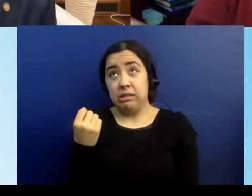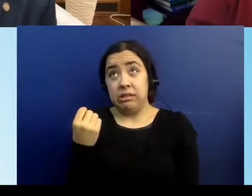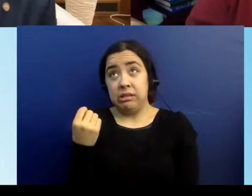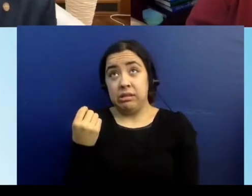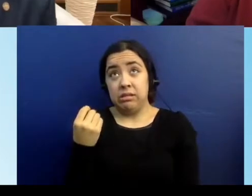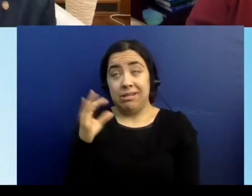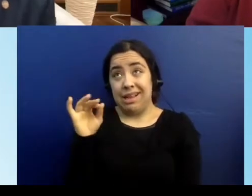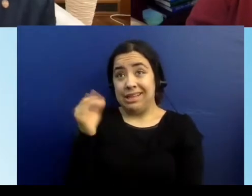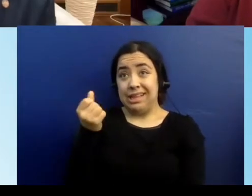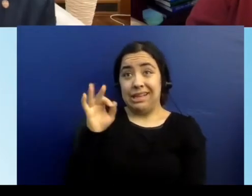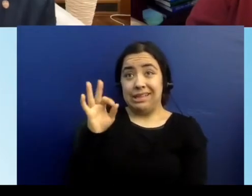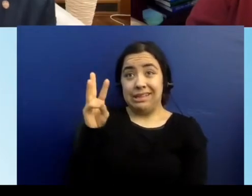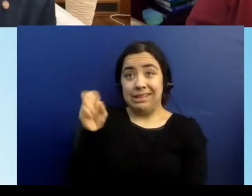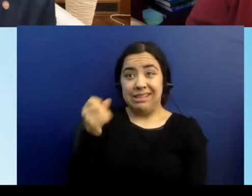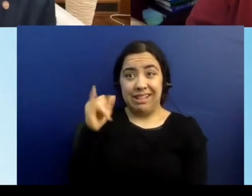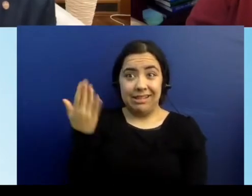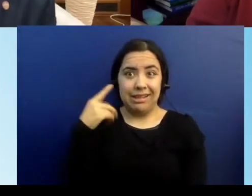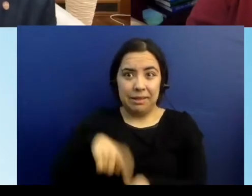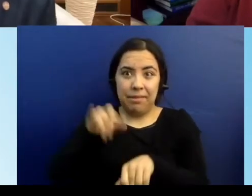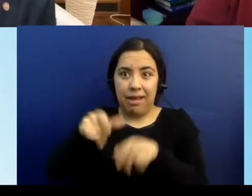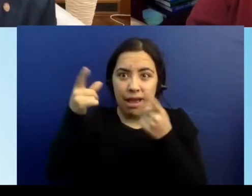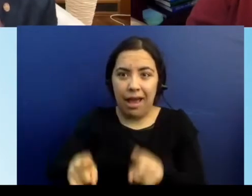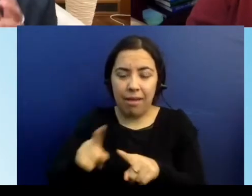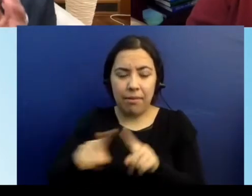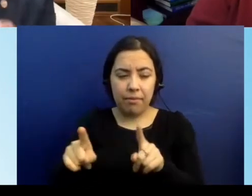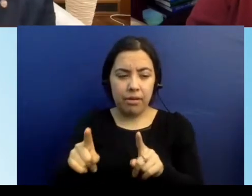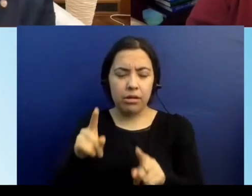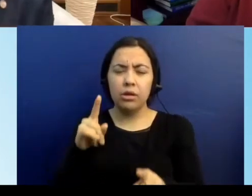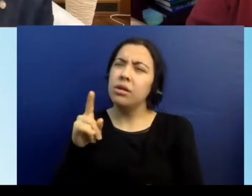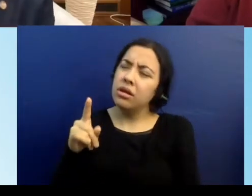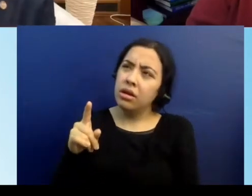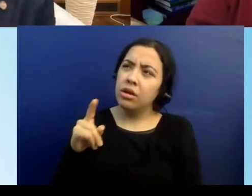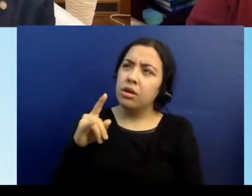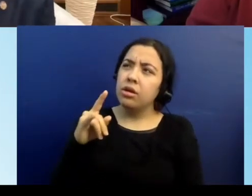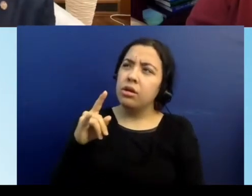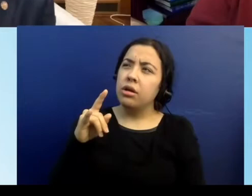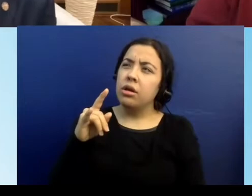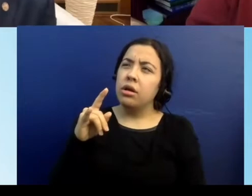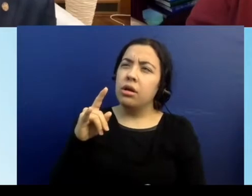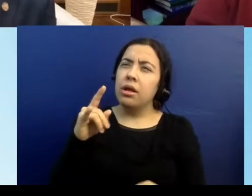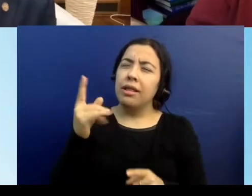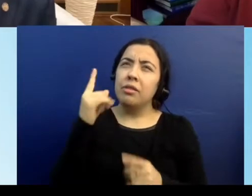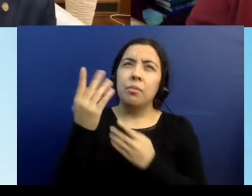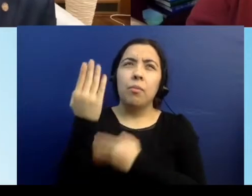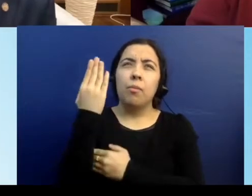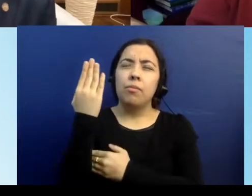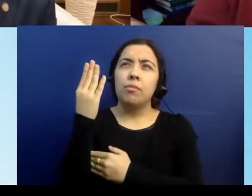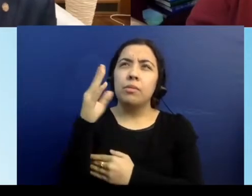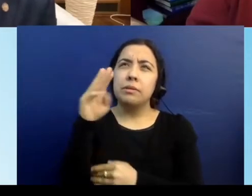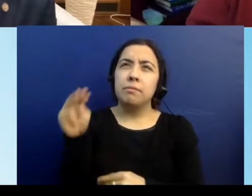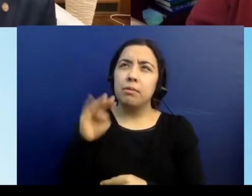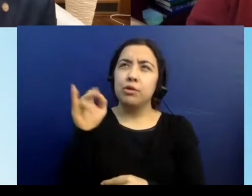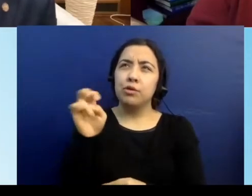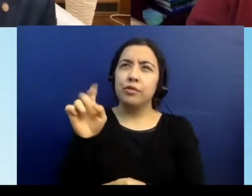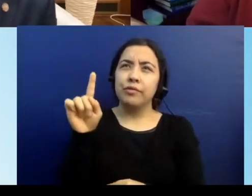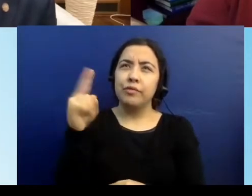And I got up early and started on the far south side. I wanted to